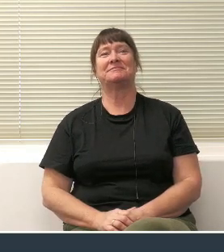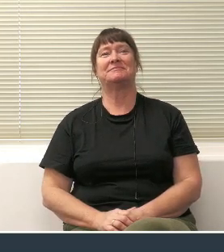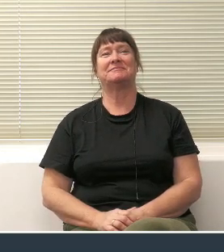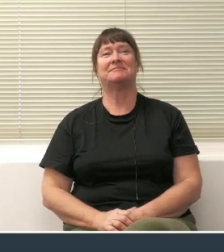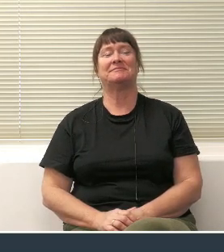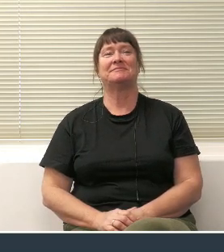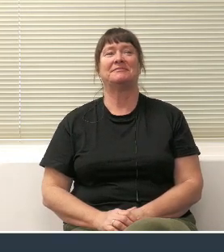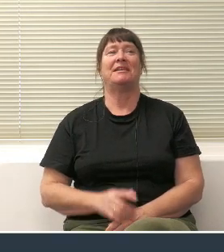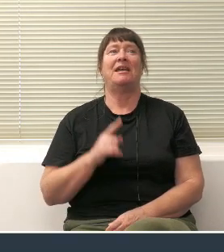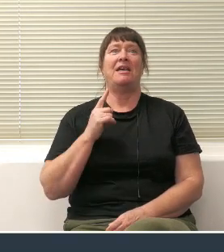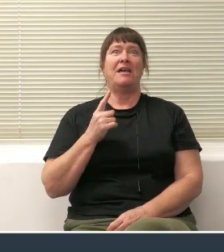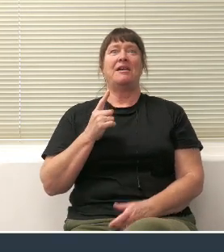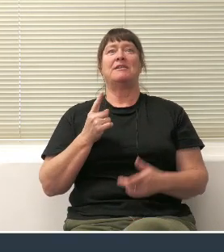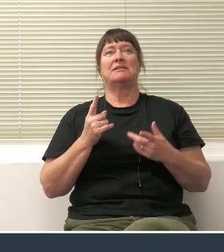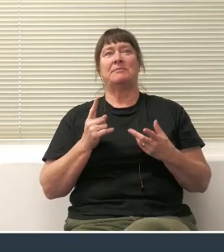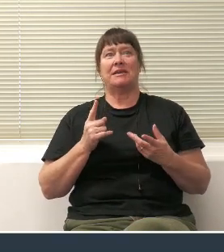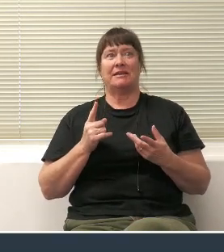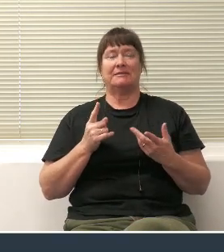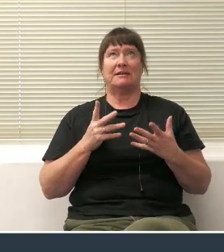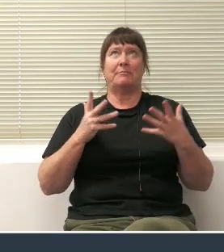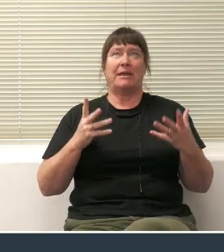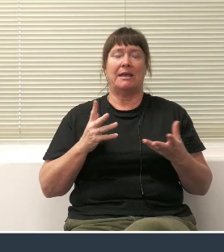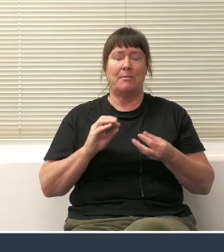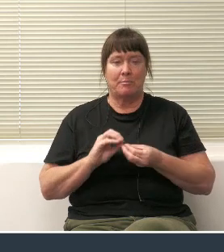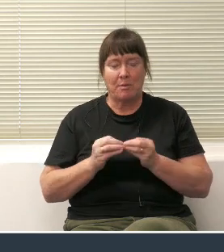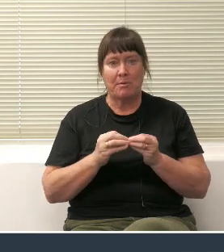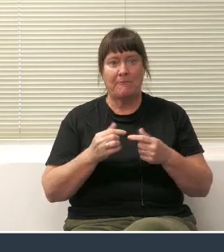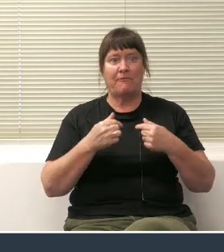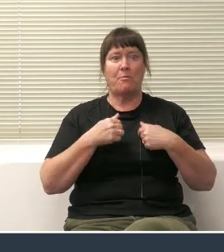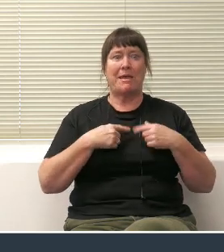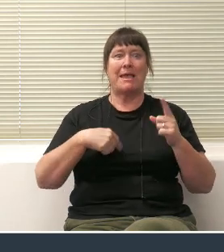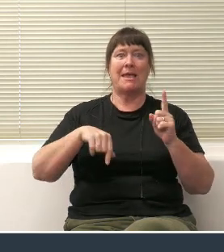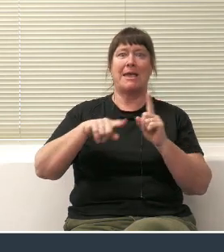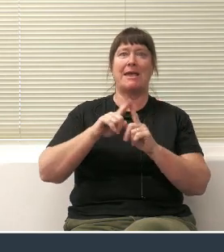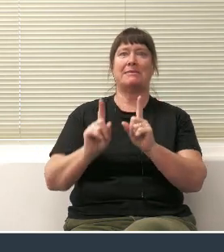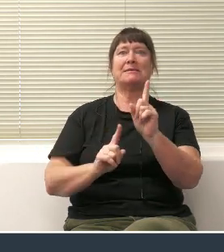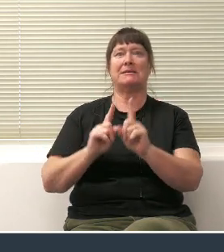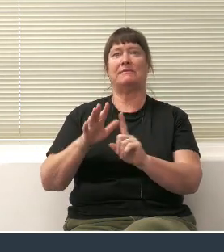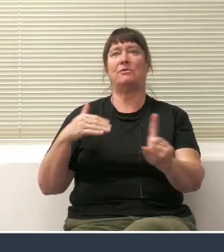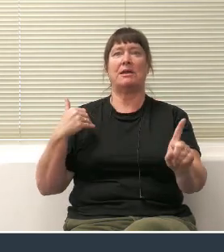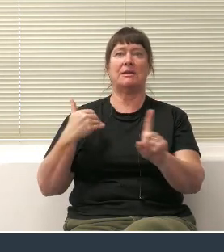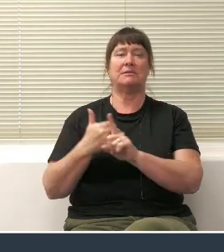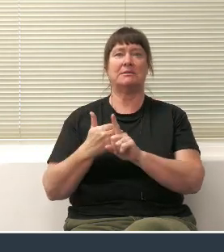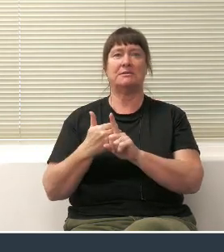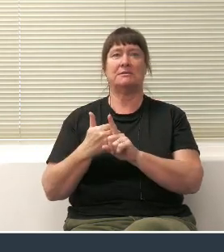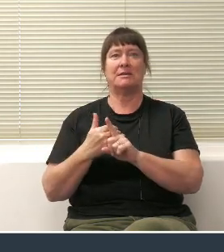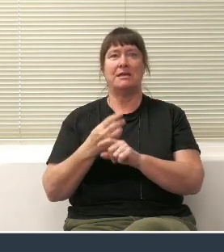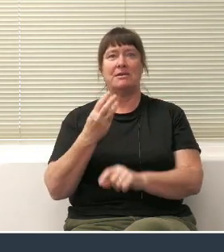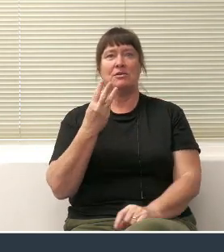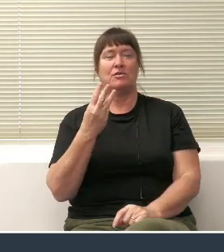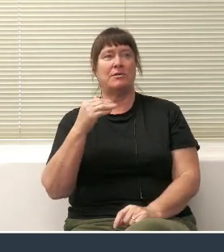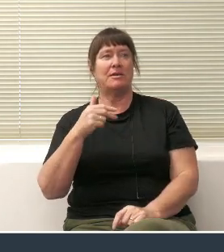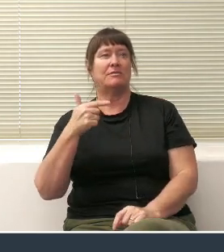This has been a burning issue for me and for our city for many years. Our 377 flats were built